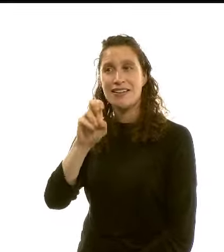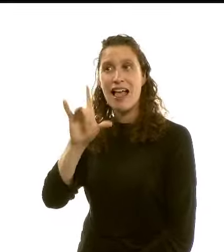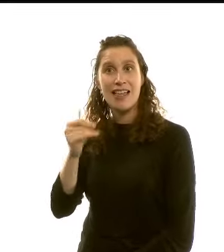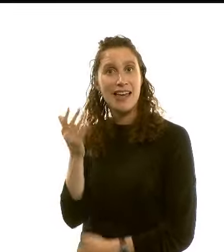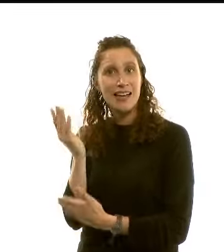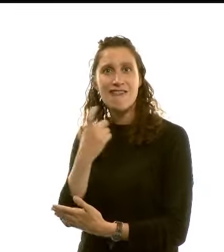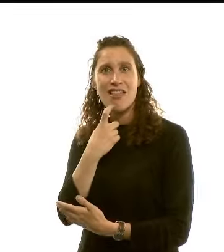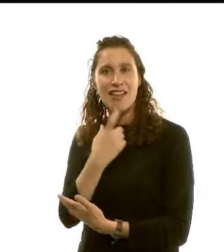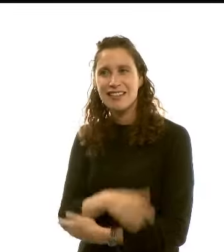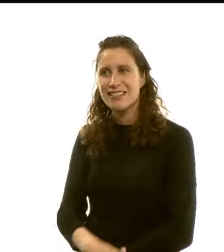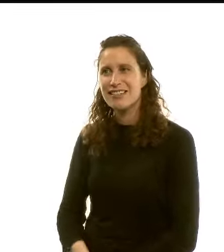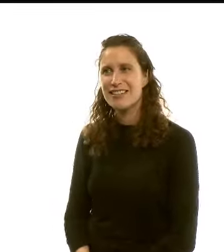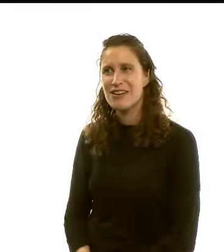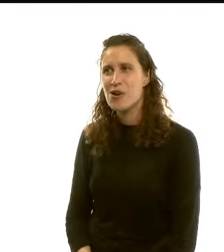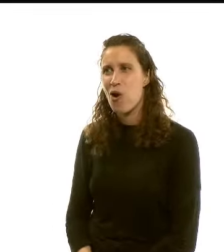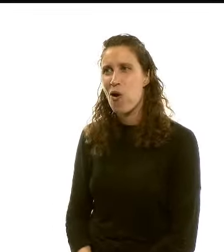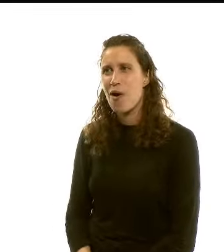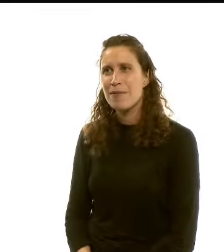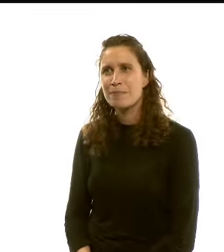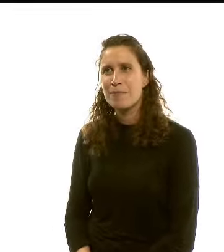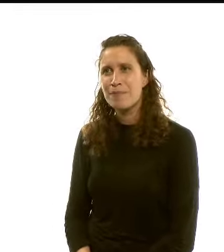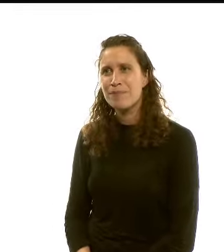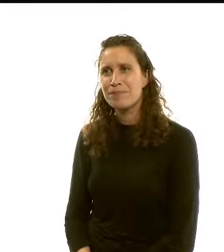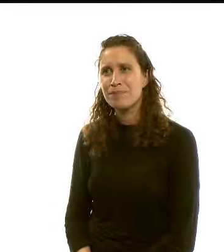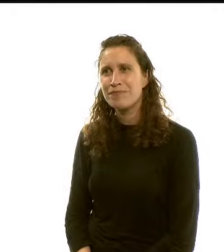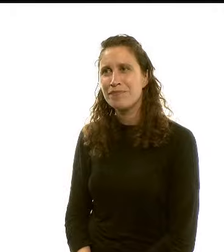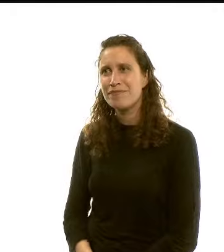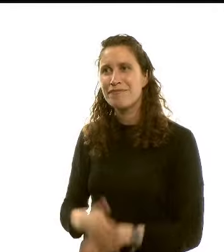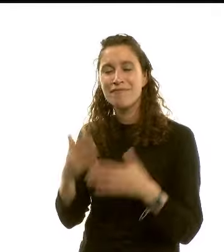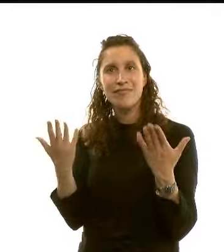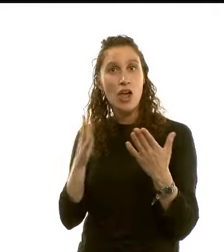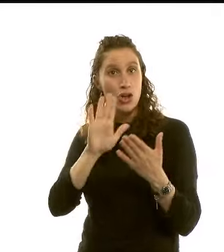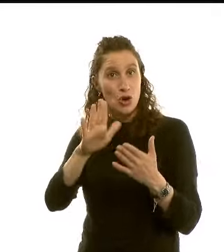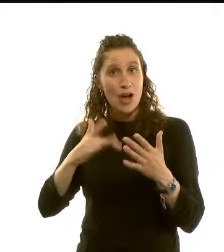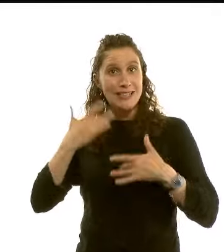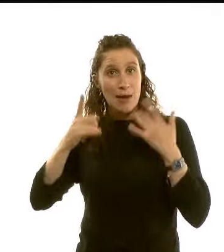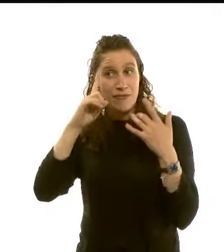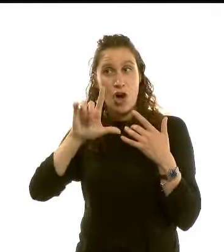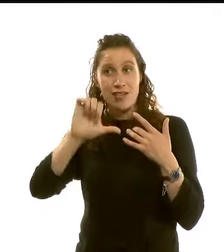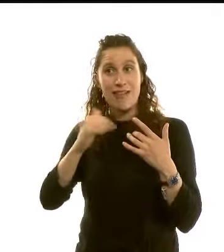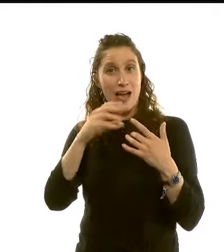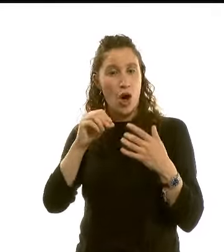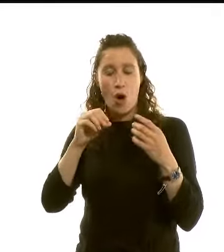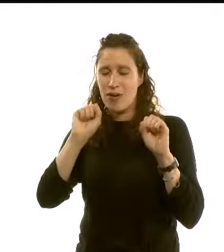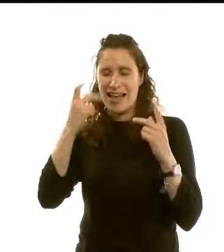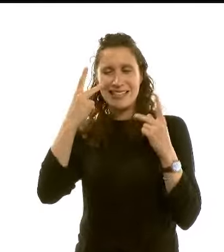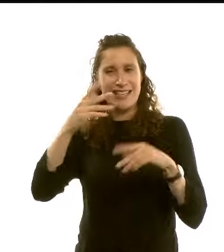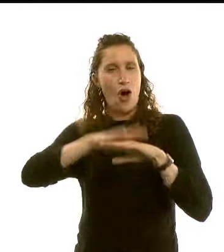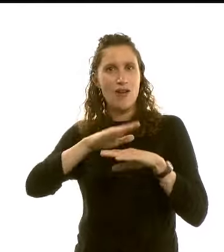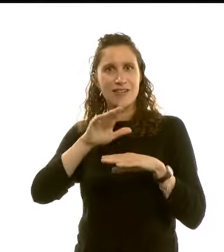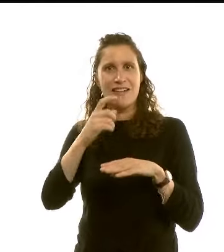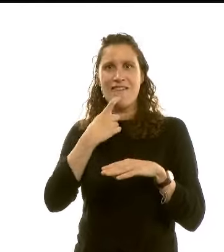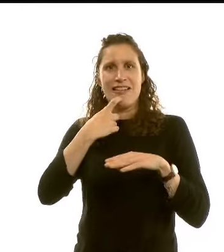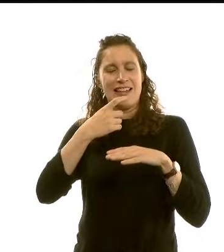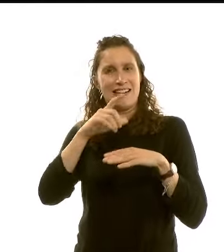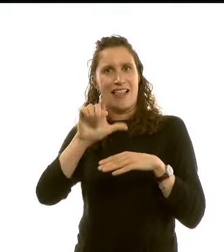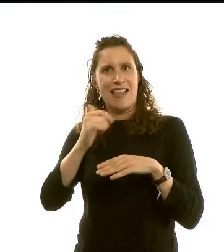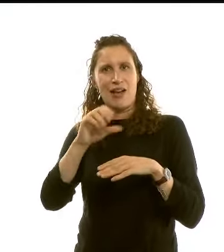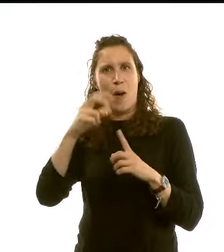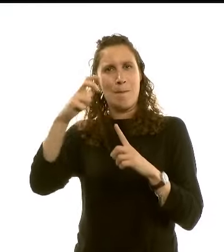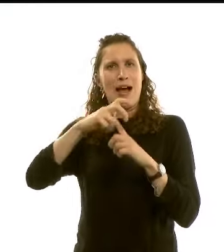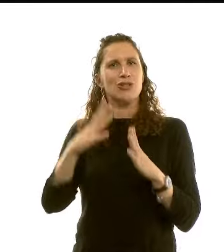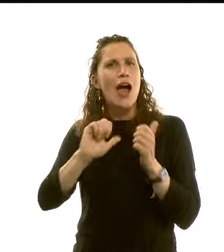doing? Oh, fine, yeah. Now, your passion for LEGO bricks really shines through on LEGO Masters Finland. How are you celebrating 90 years